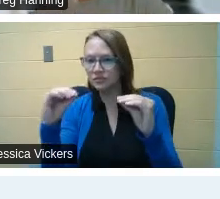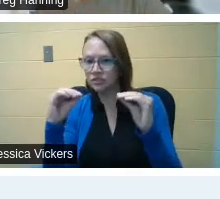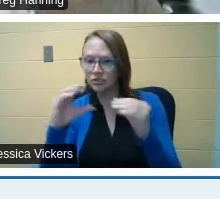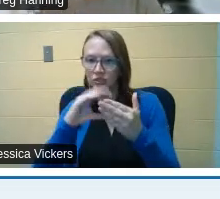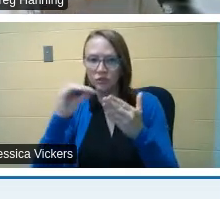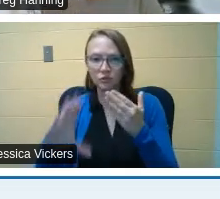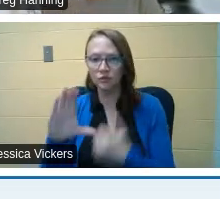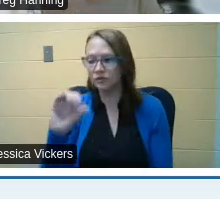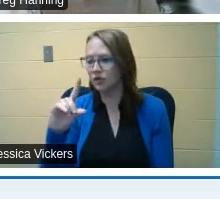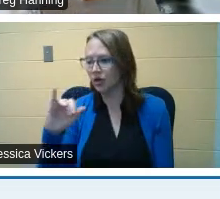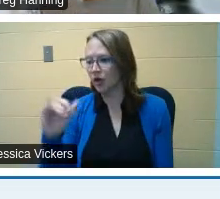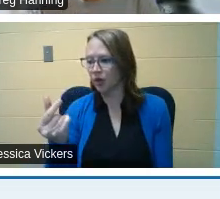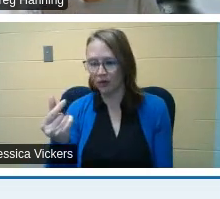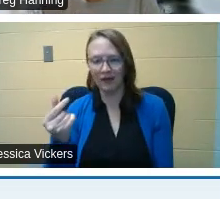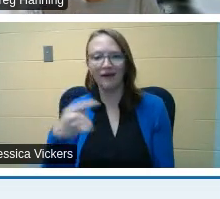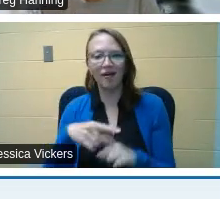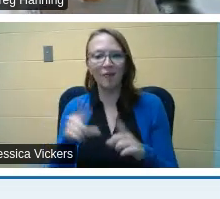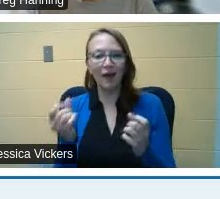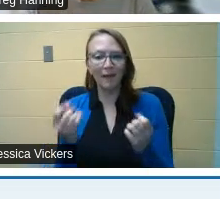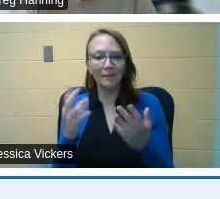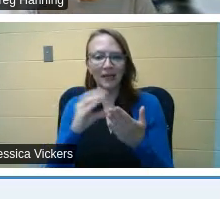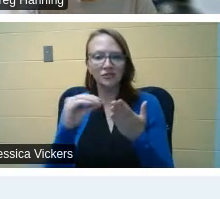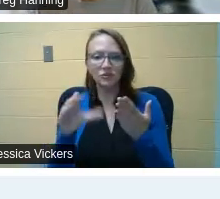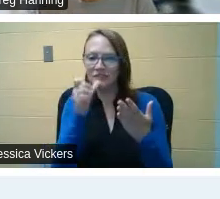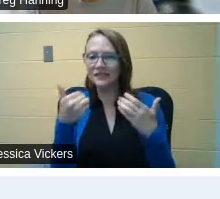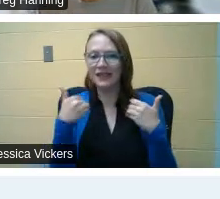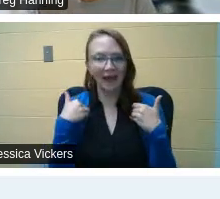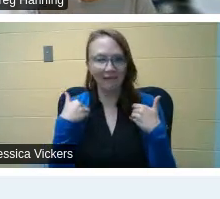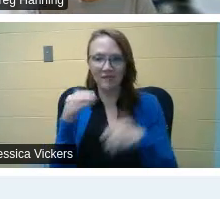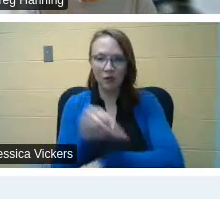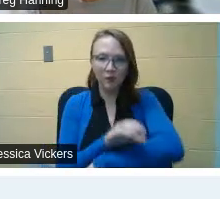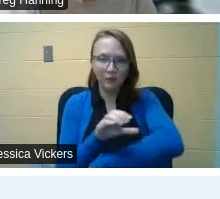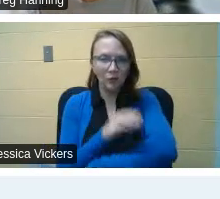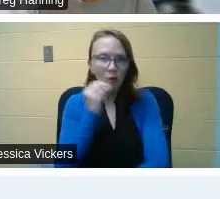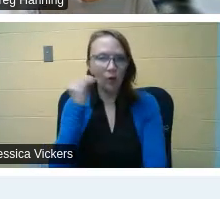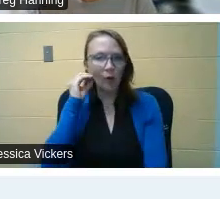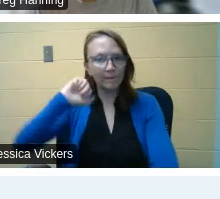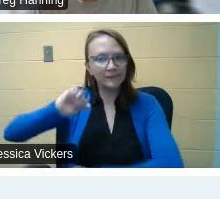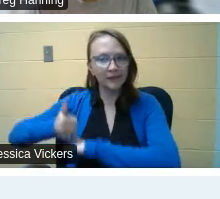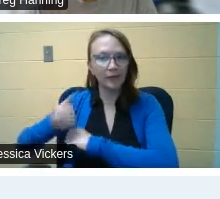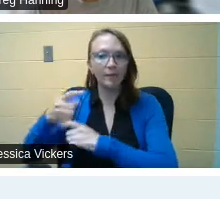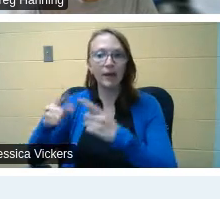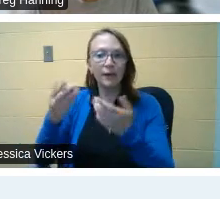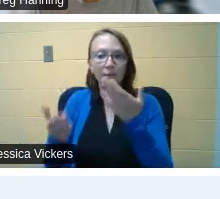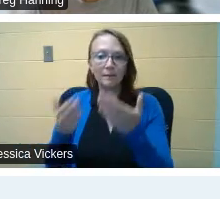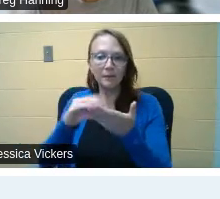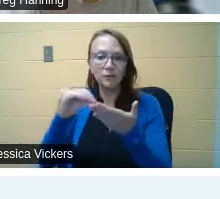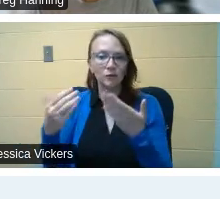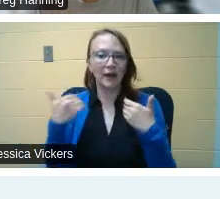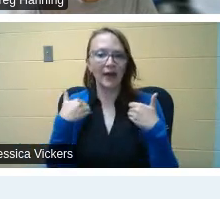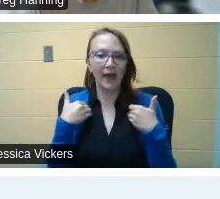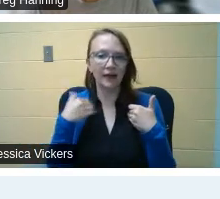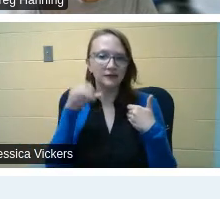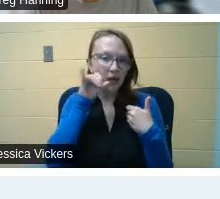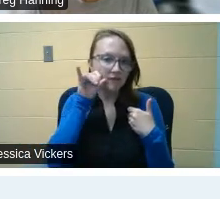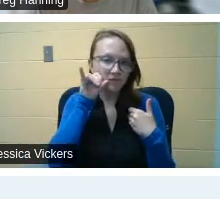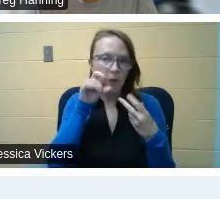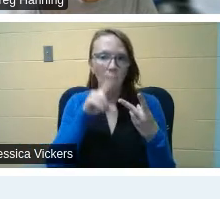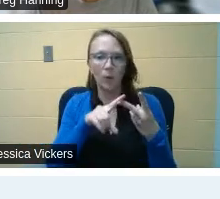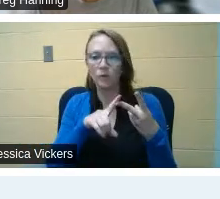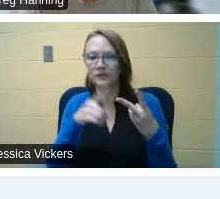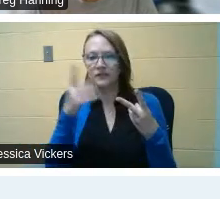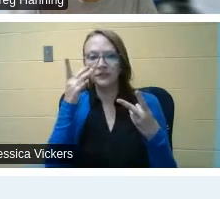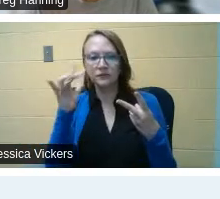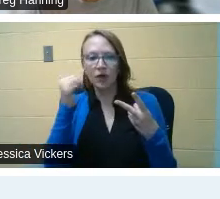at home. But what they did have was maybe a smartphone or a tablet. And so that's the context that we